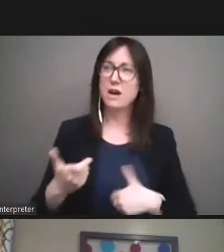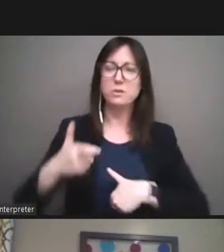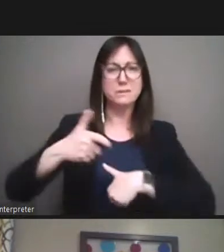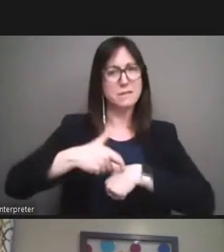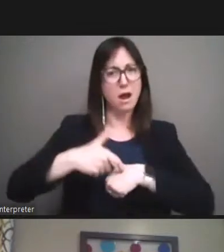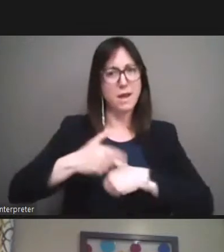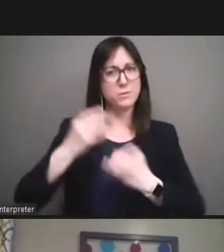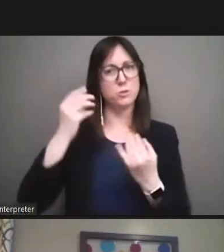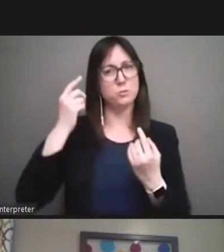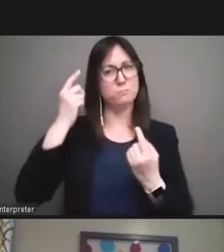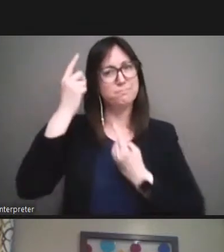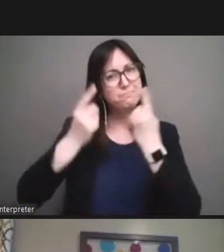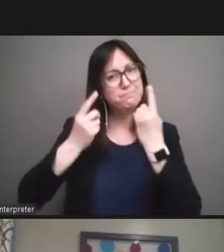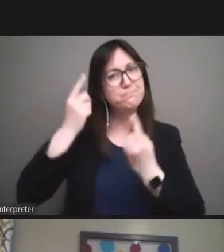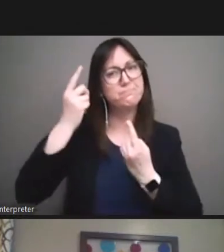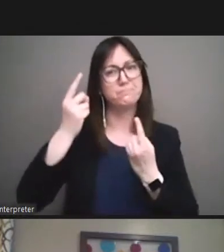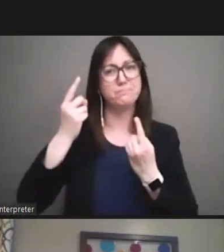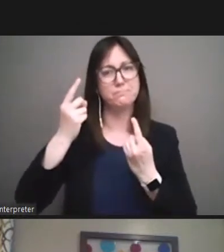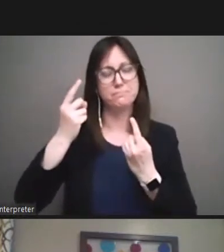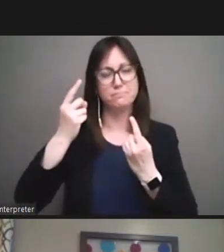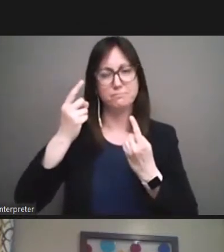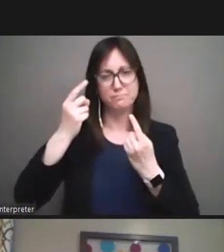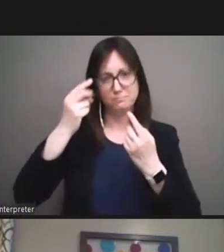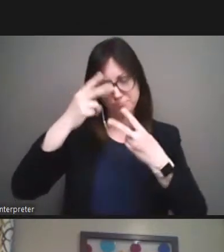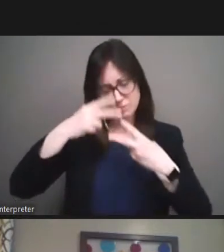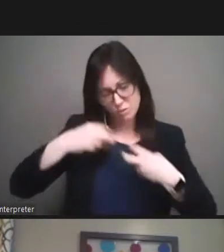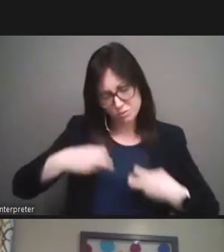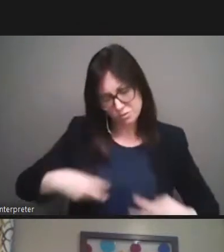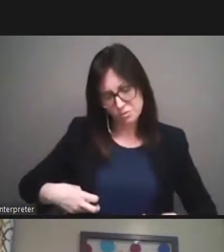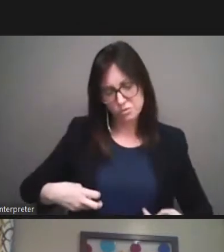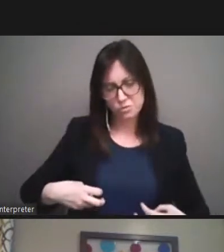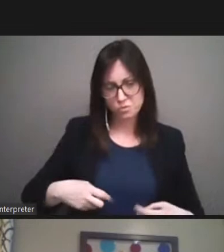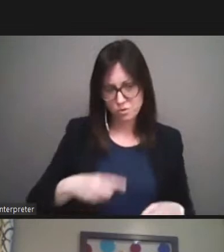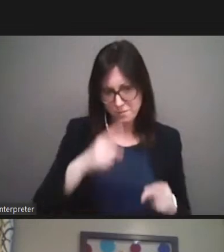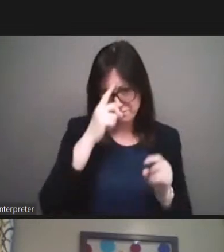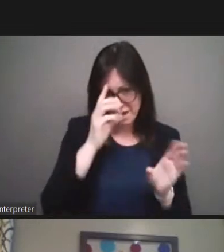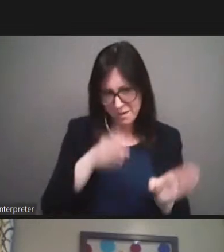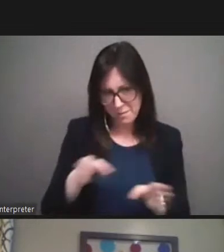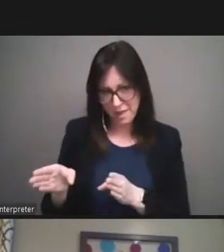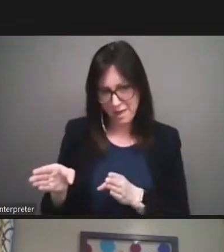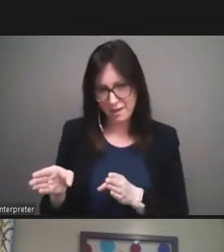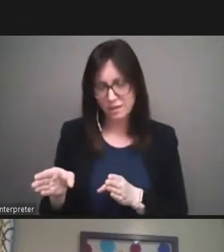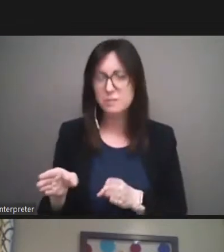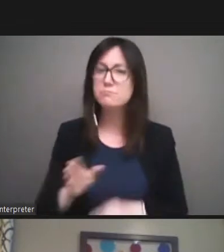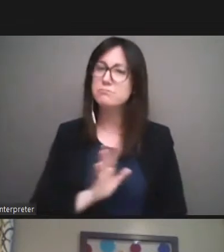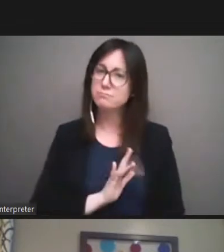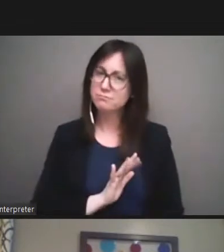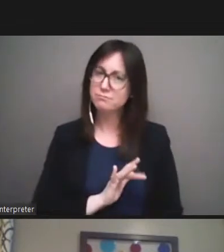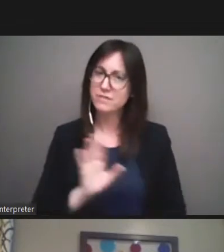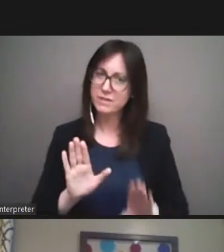really consider and think and plan has been awesome.